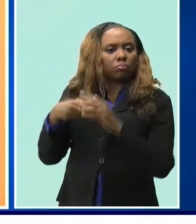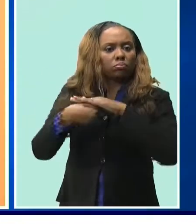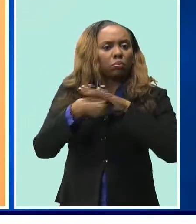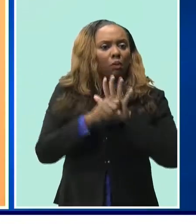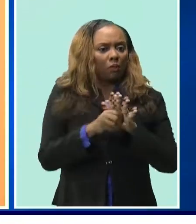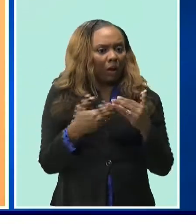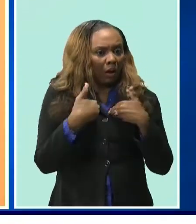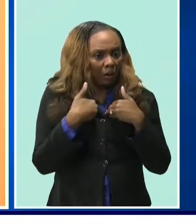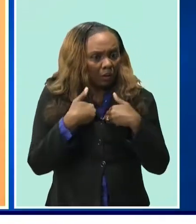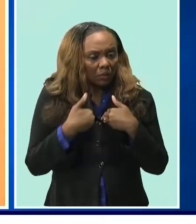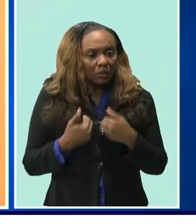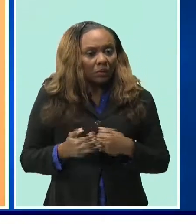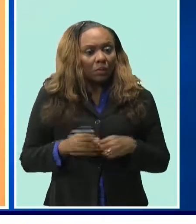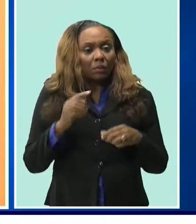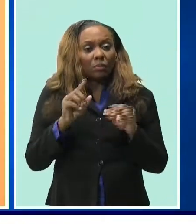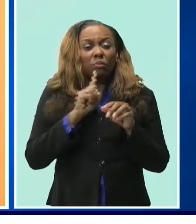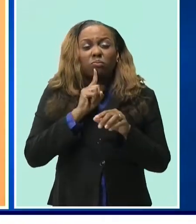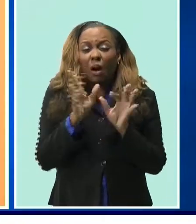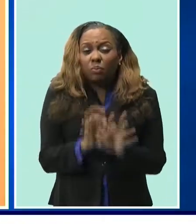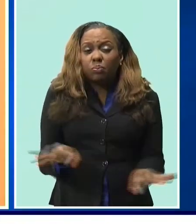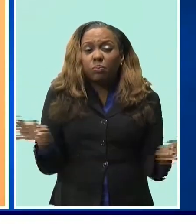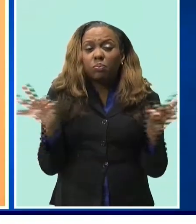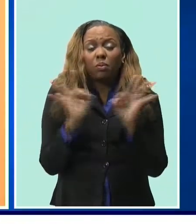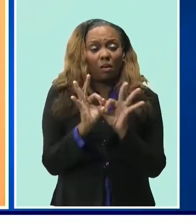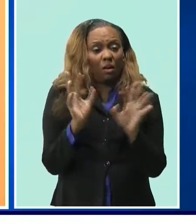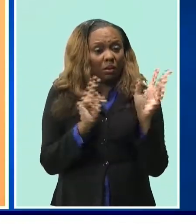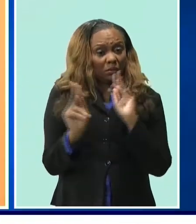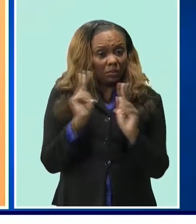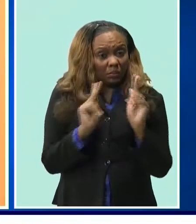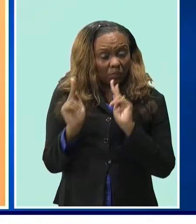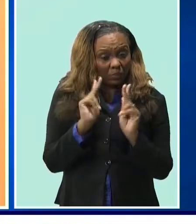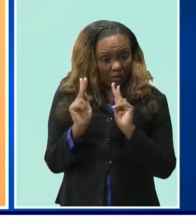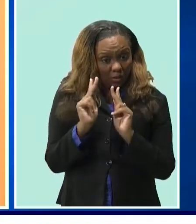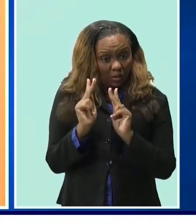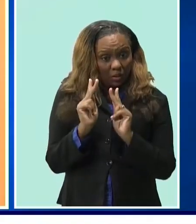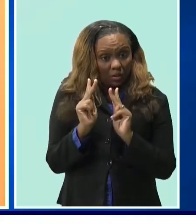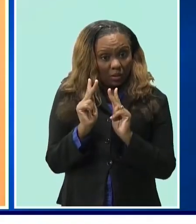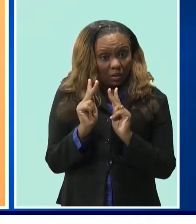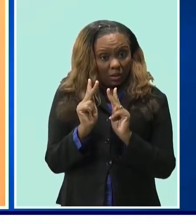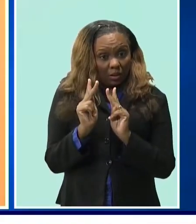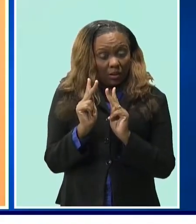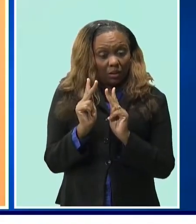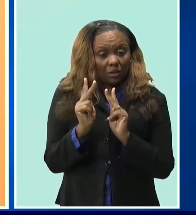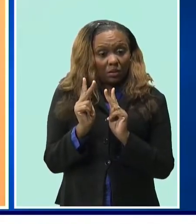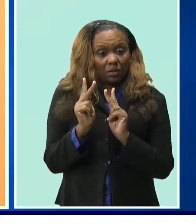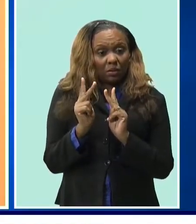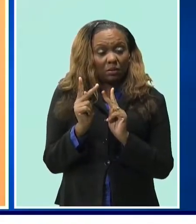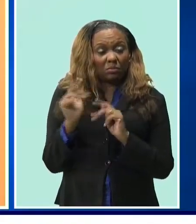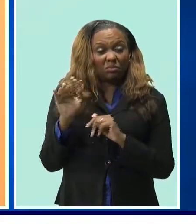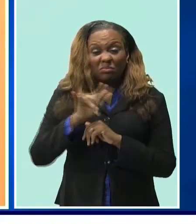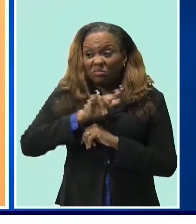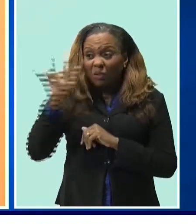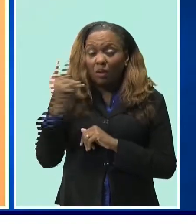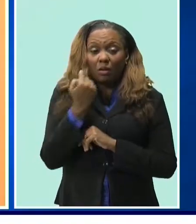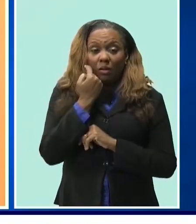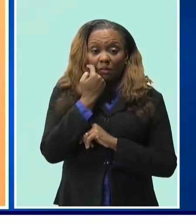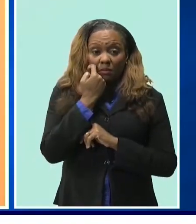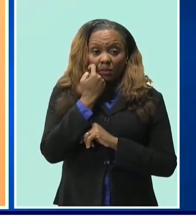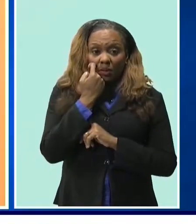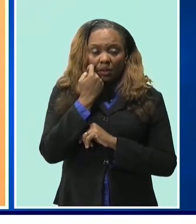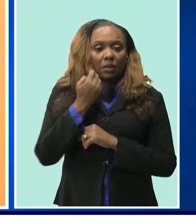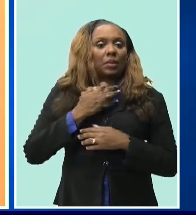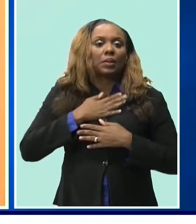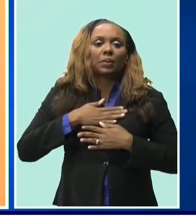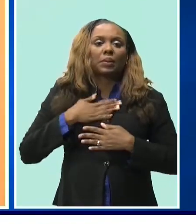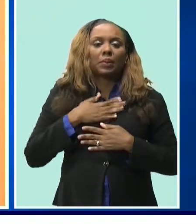COVID-19. So even more important for those persons who are in that range of persons traveling on those dates to come forward